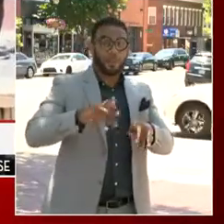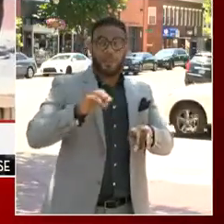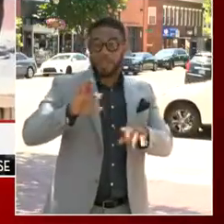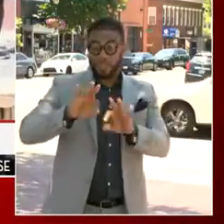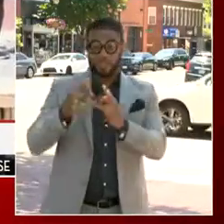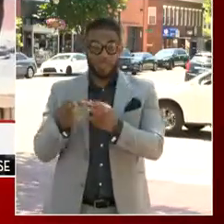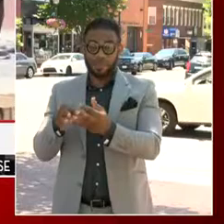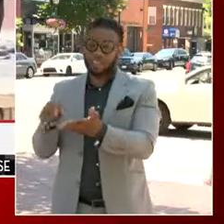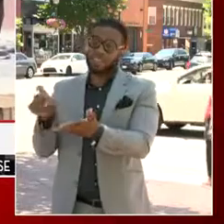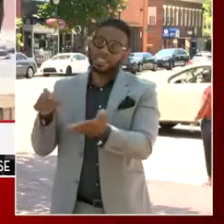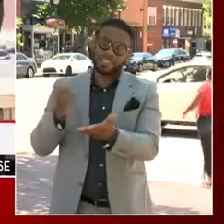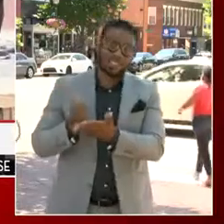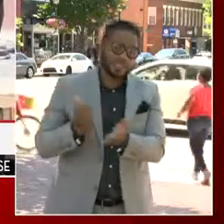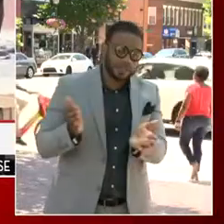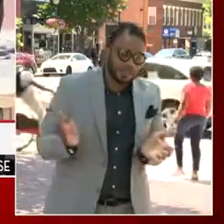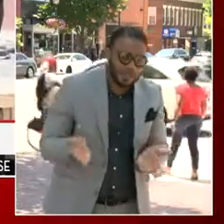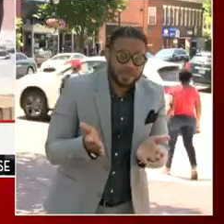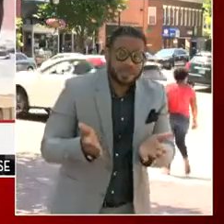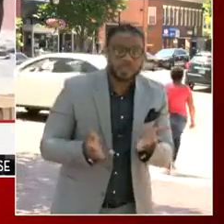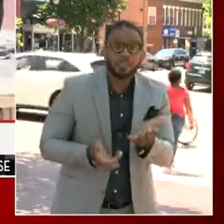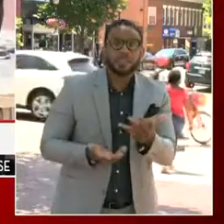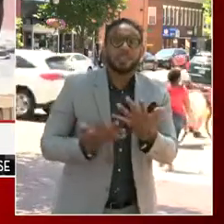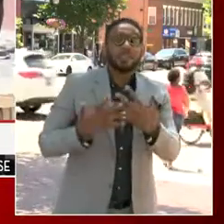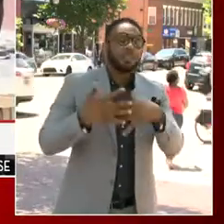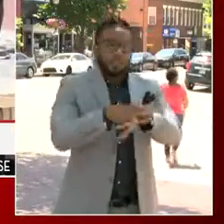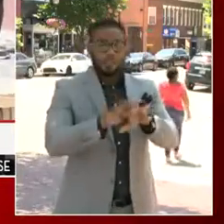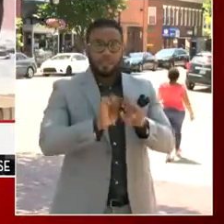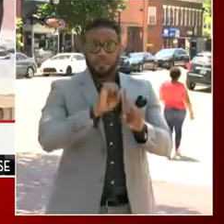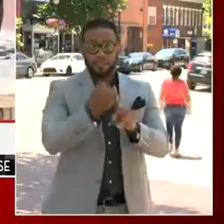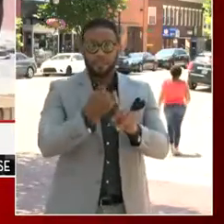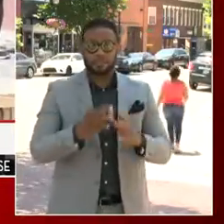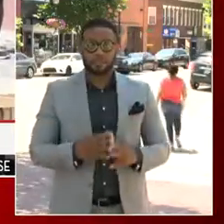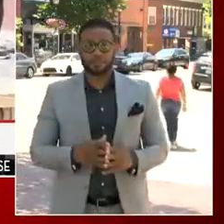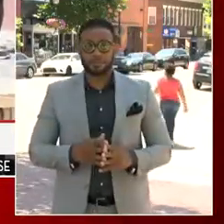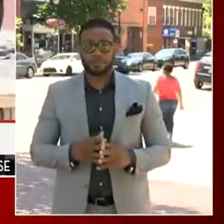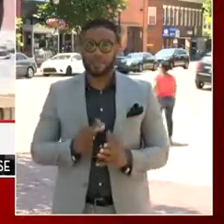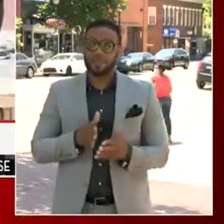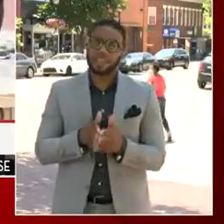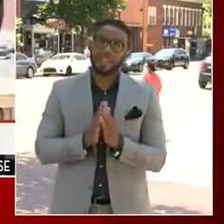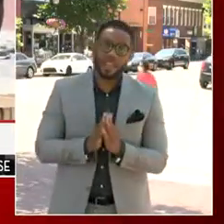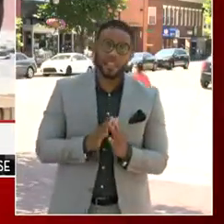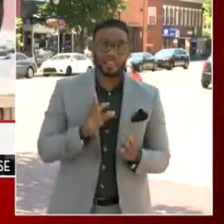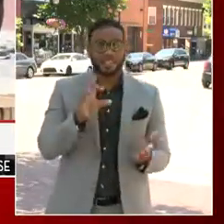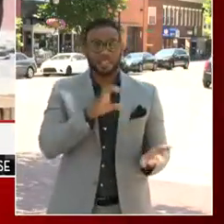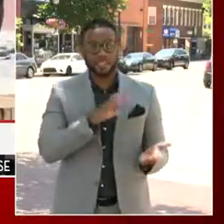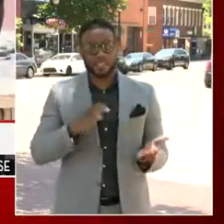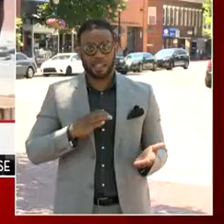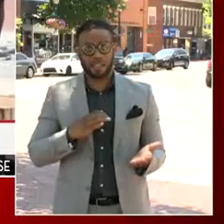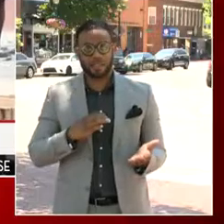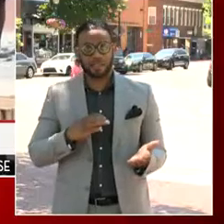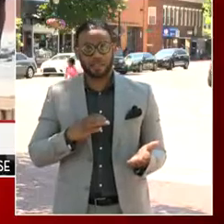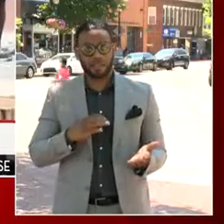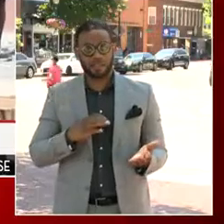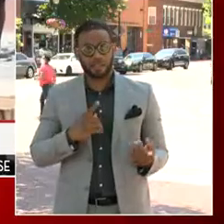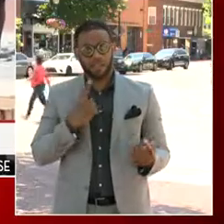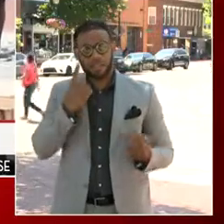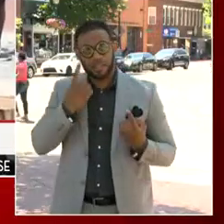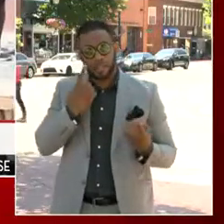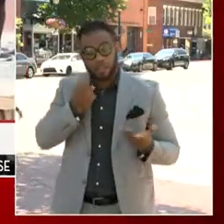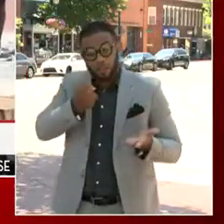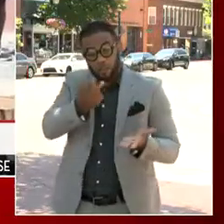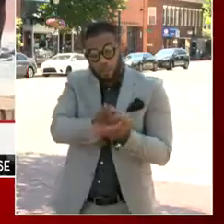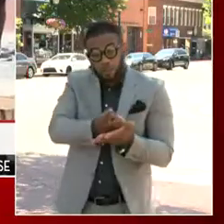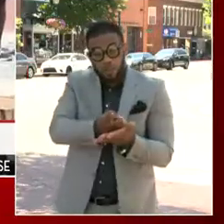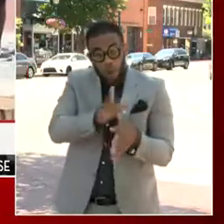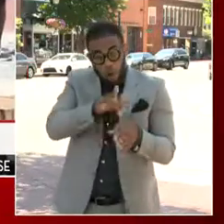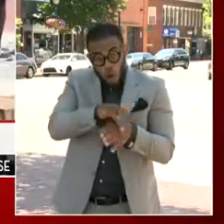their families need to help them integrate into society. We asked the council to